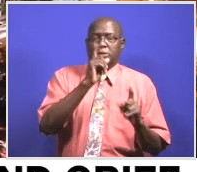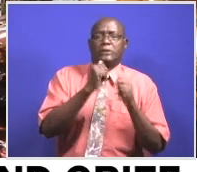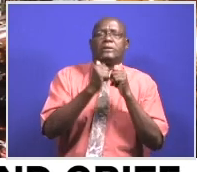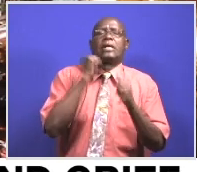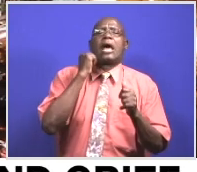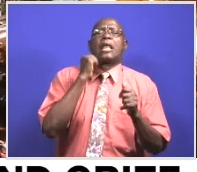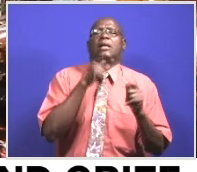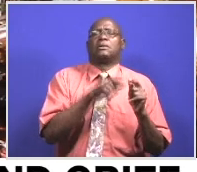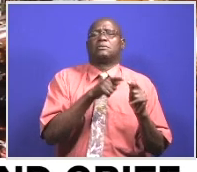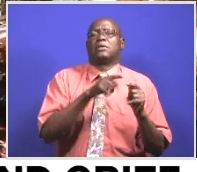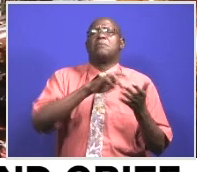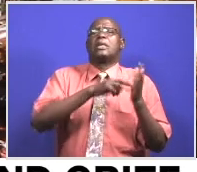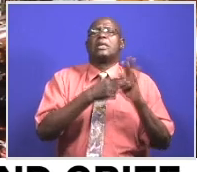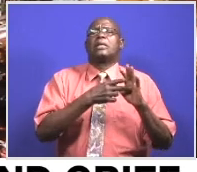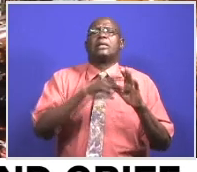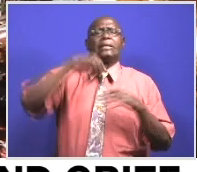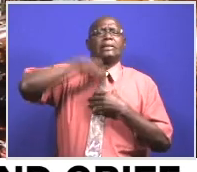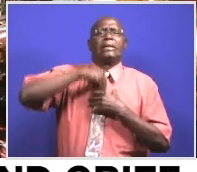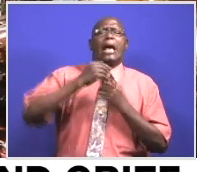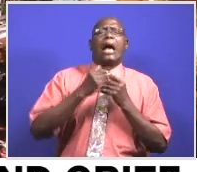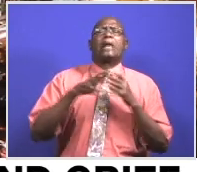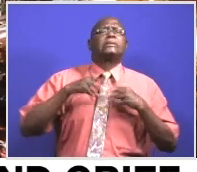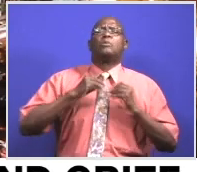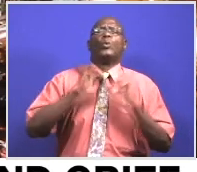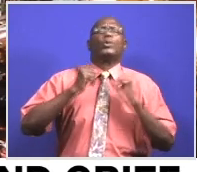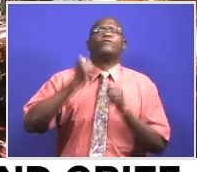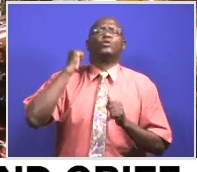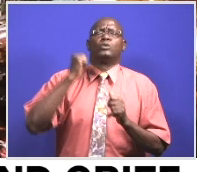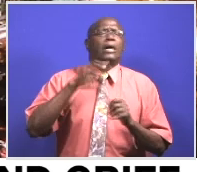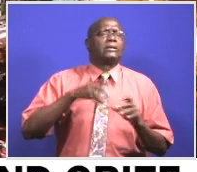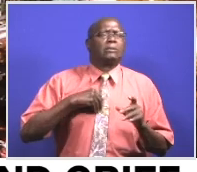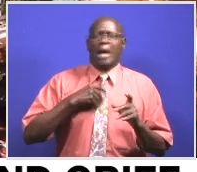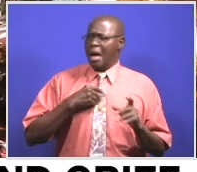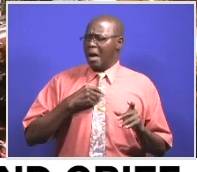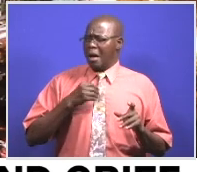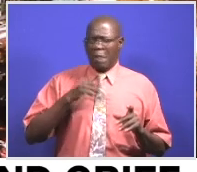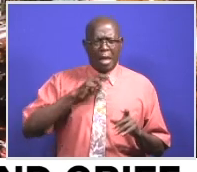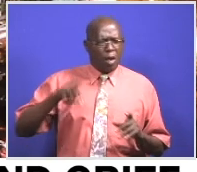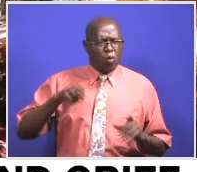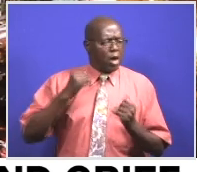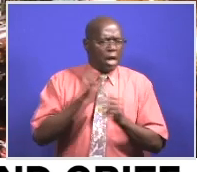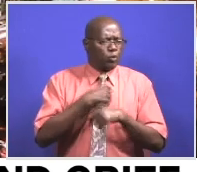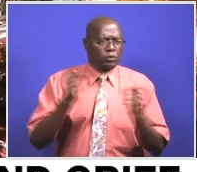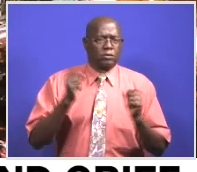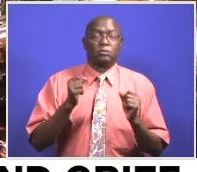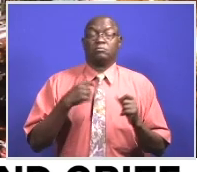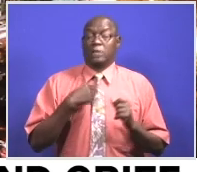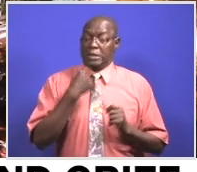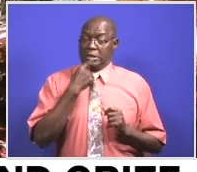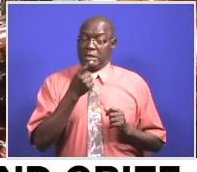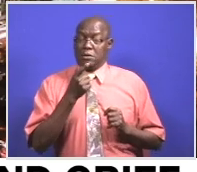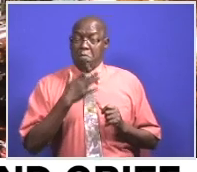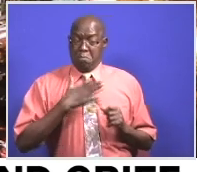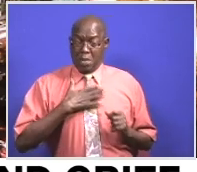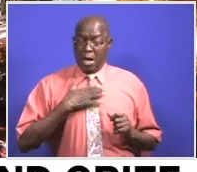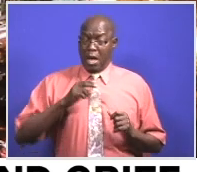confused. You don't accept. No, my uncle cannot. Because let me tell you, my uncle, he